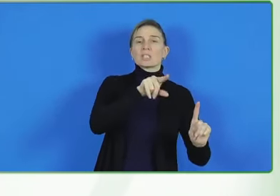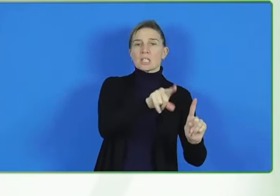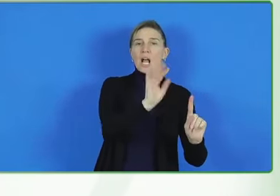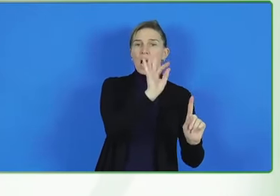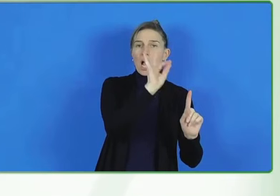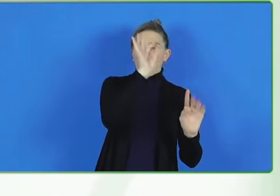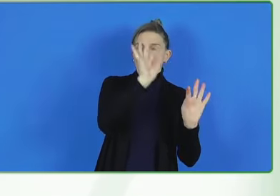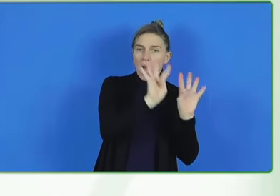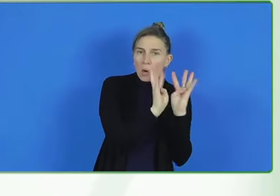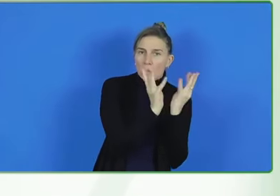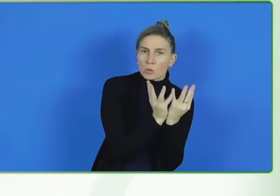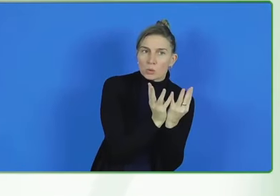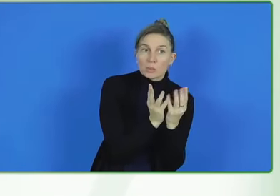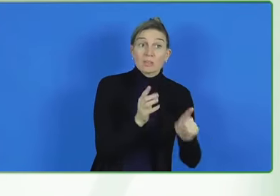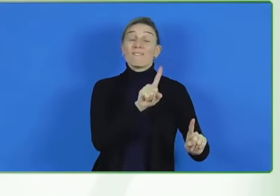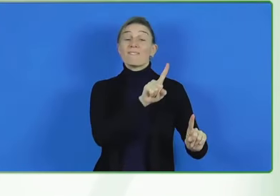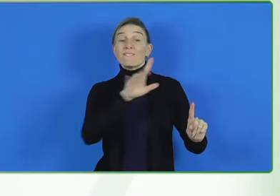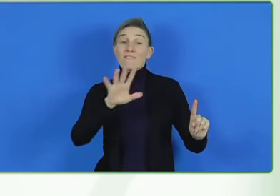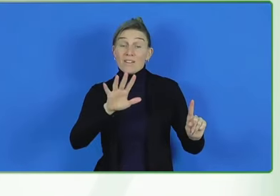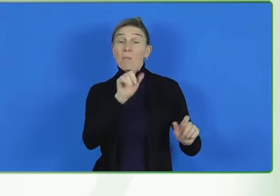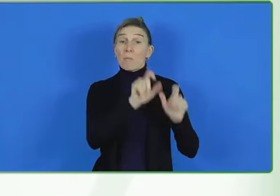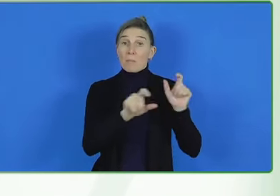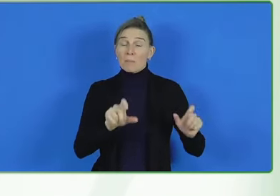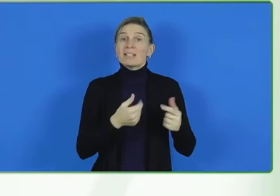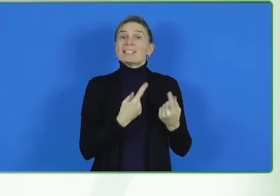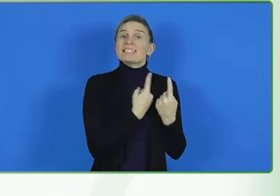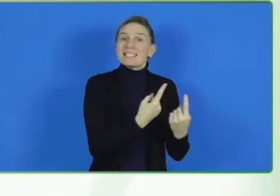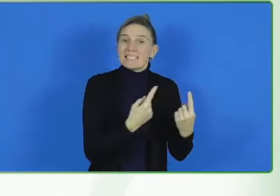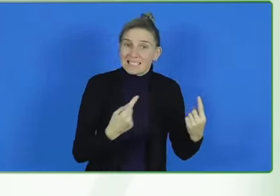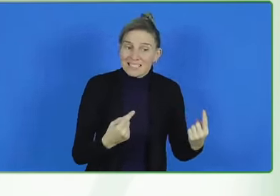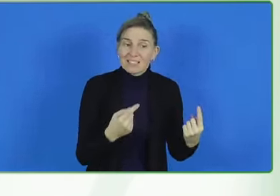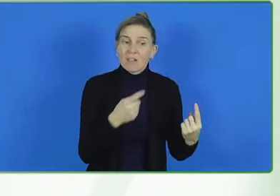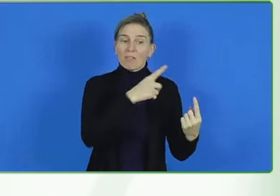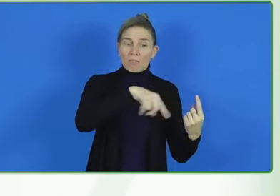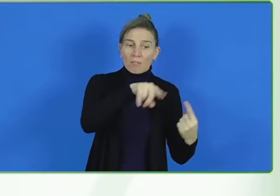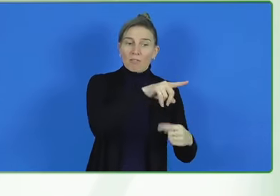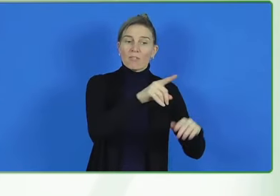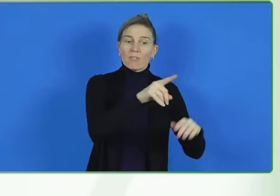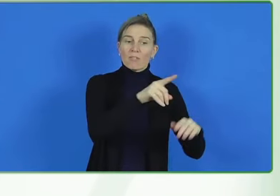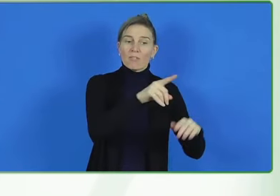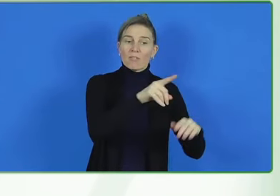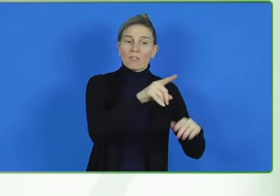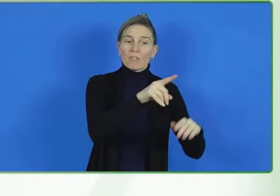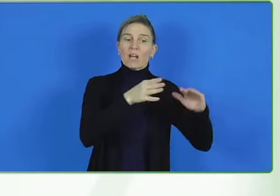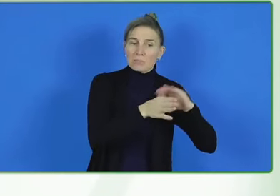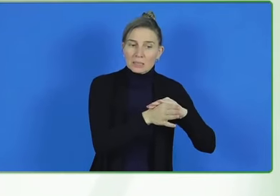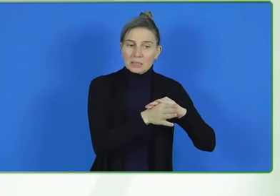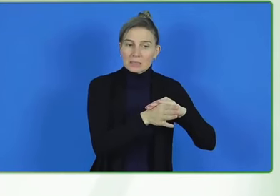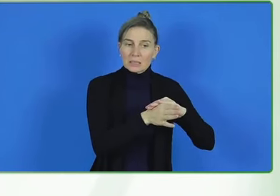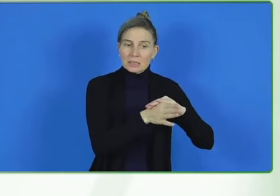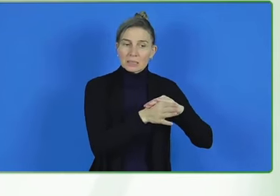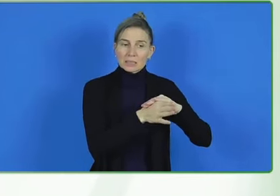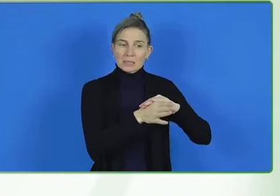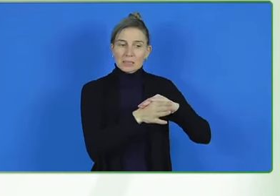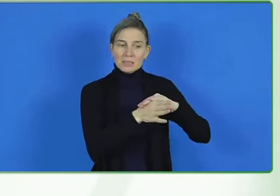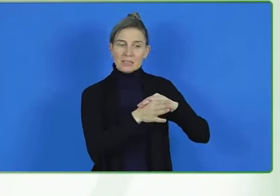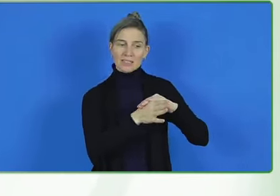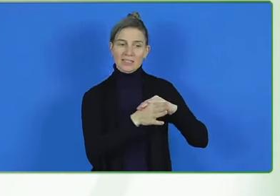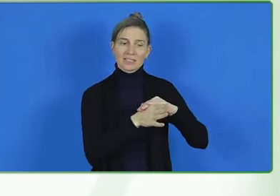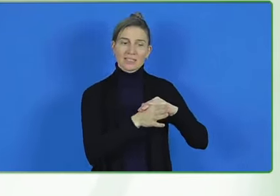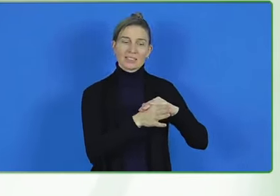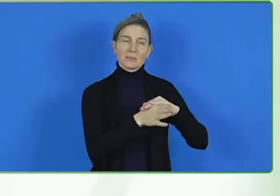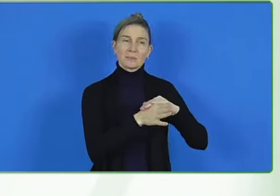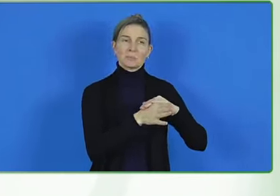experience who comes from organization of accessibility disability. It is also the result of